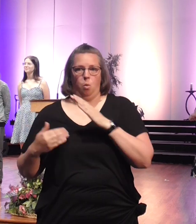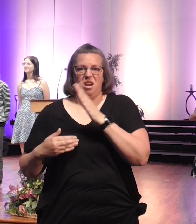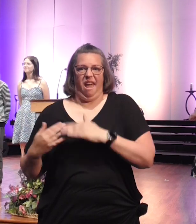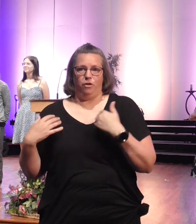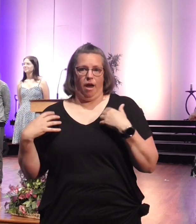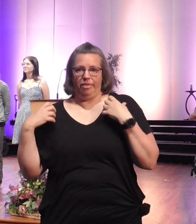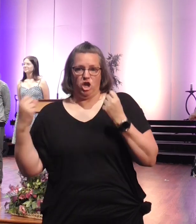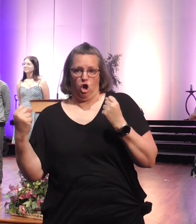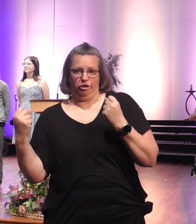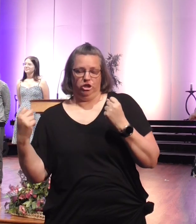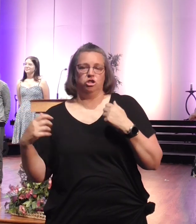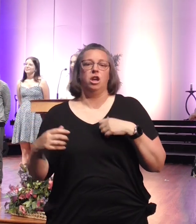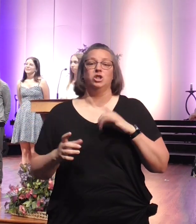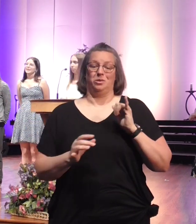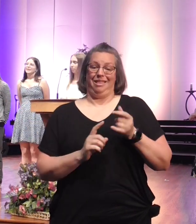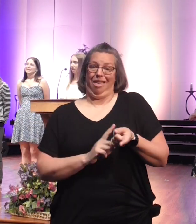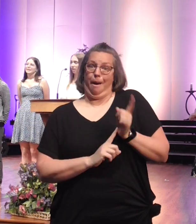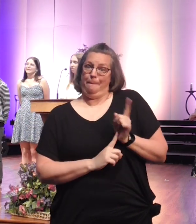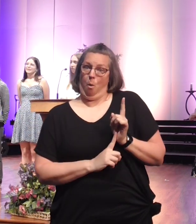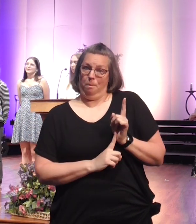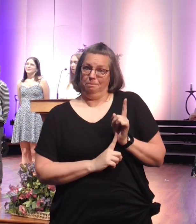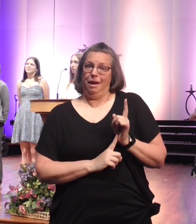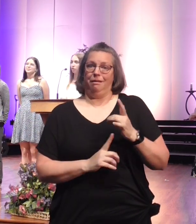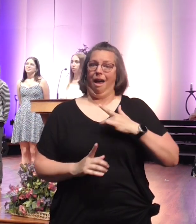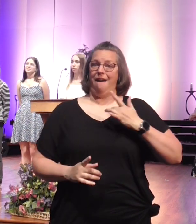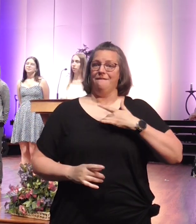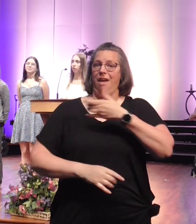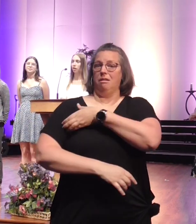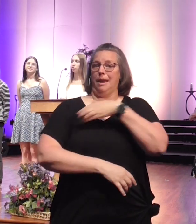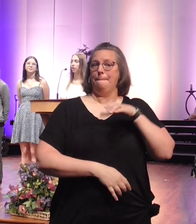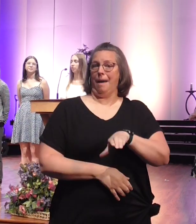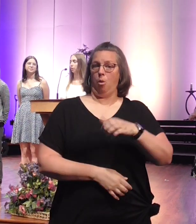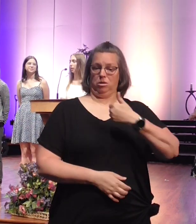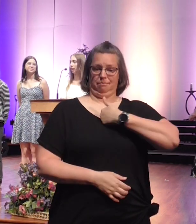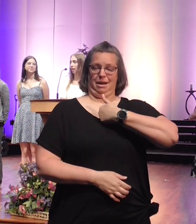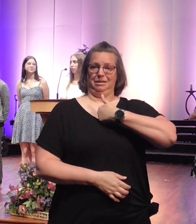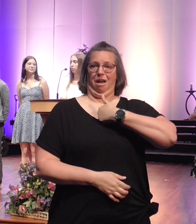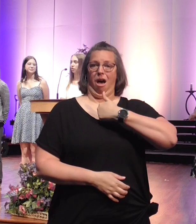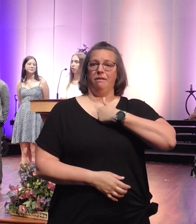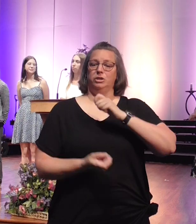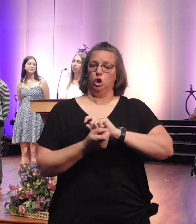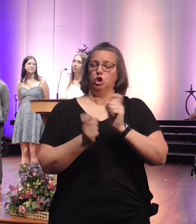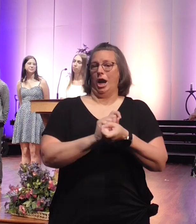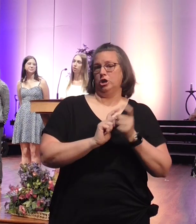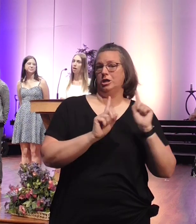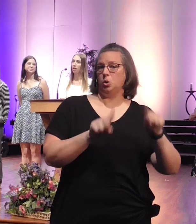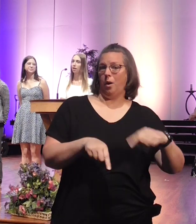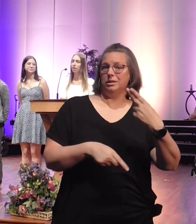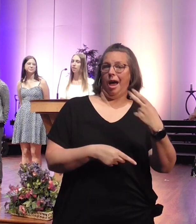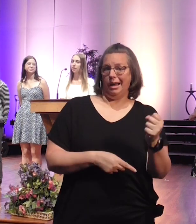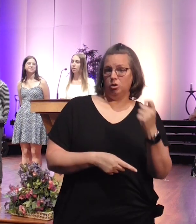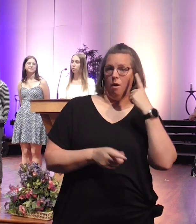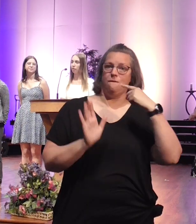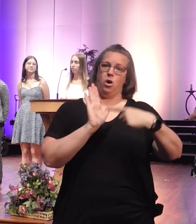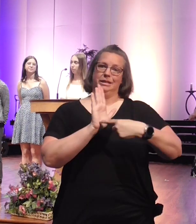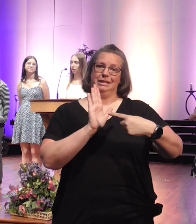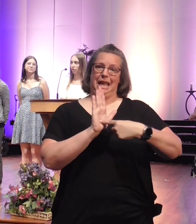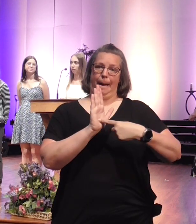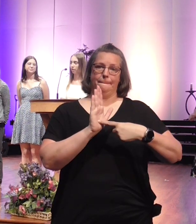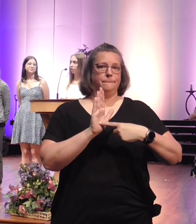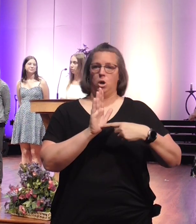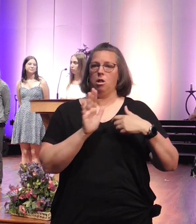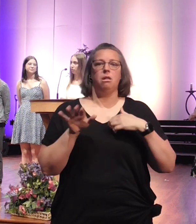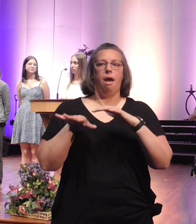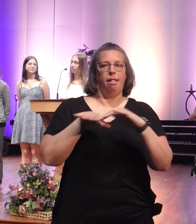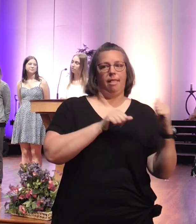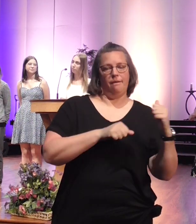thing. And since that moment, I felt empowered to change things going into high school. So, for example, I stepped away from my